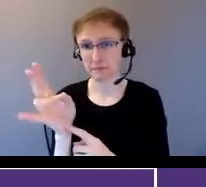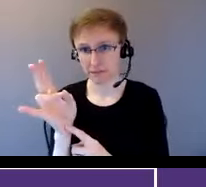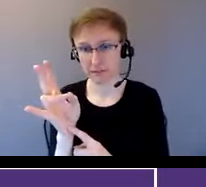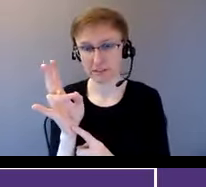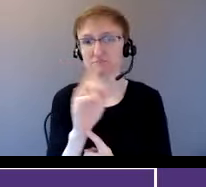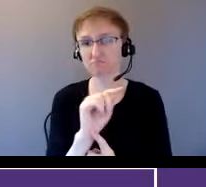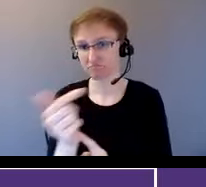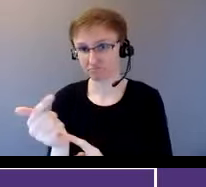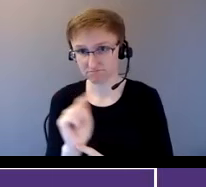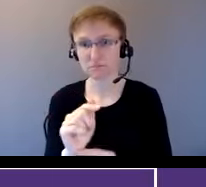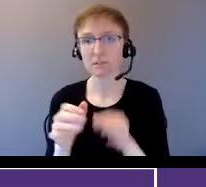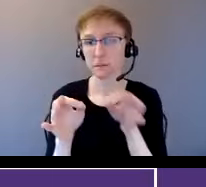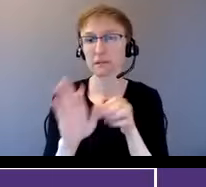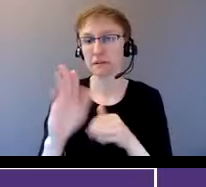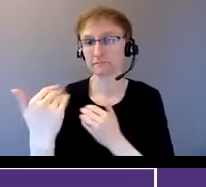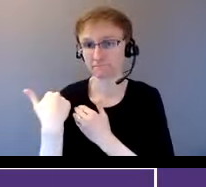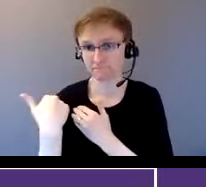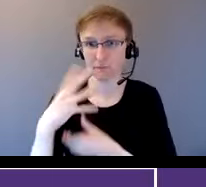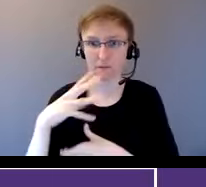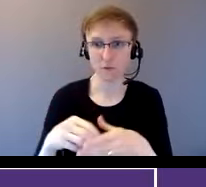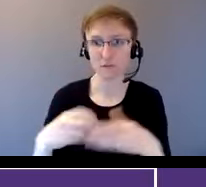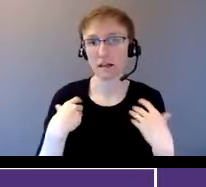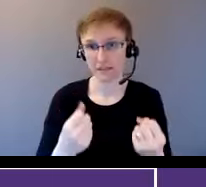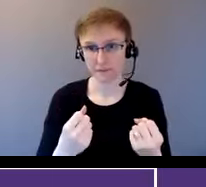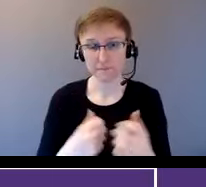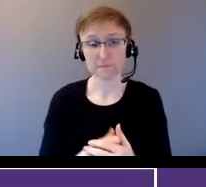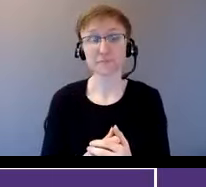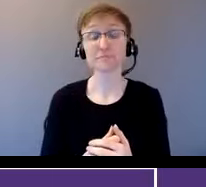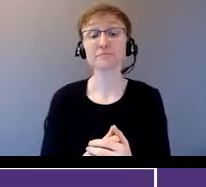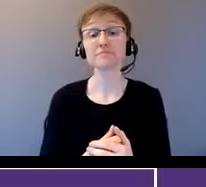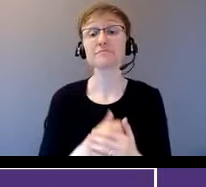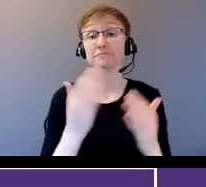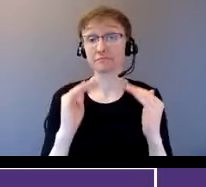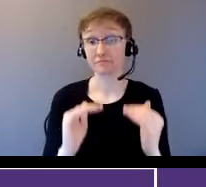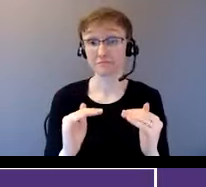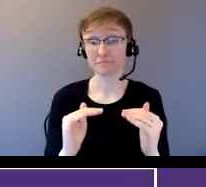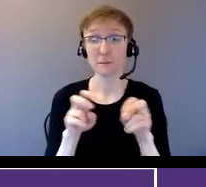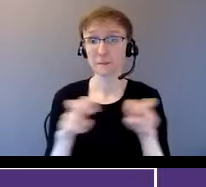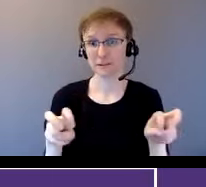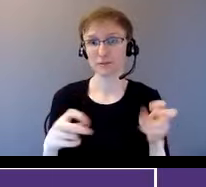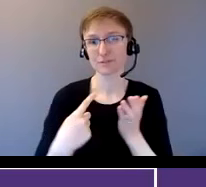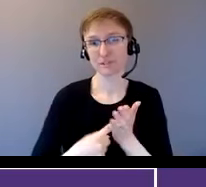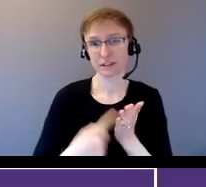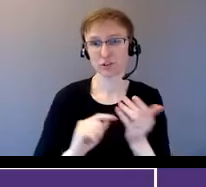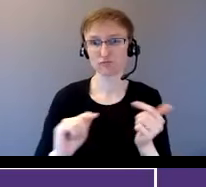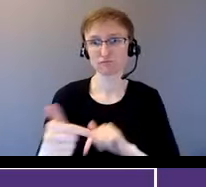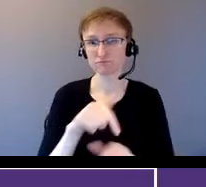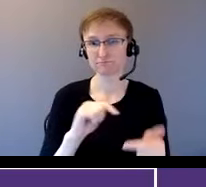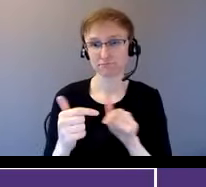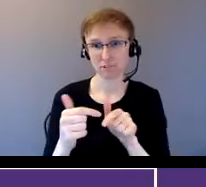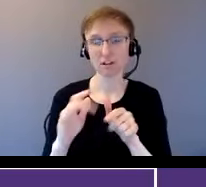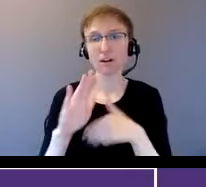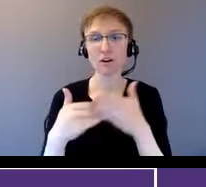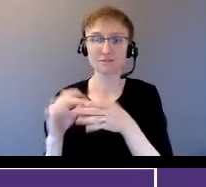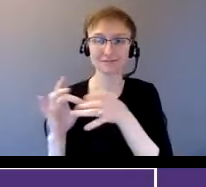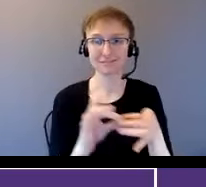panel discussion based on a case study that we're going to present to you. And then each person will respond based